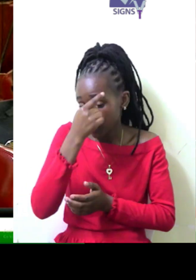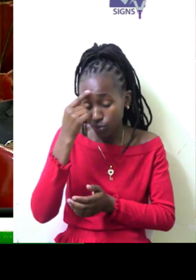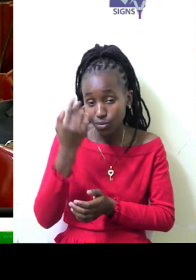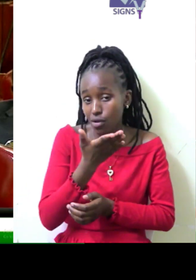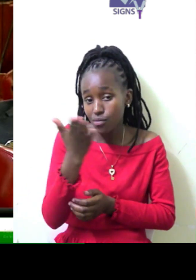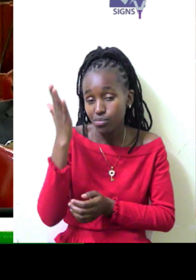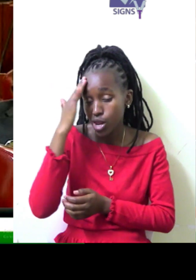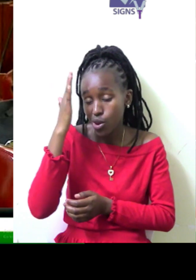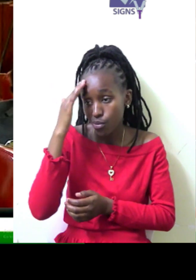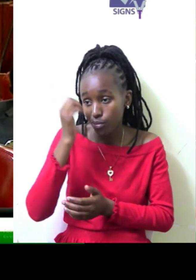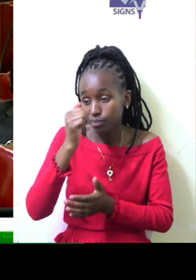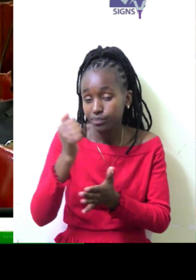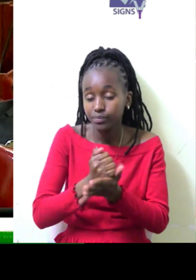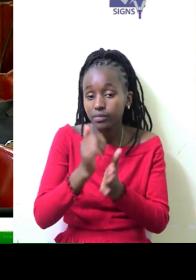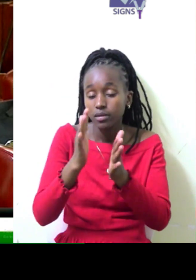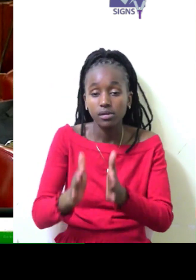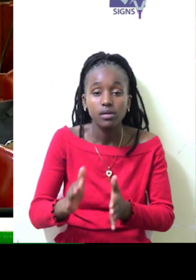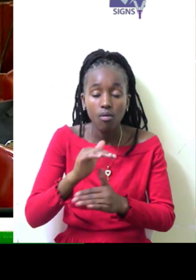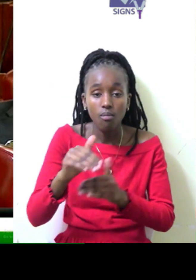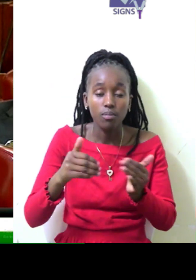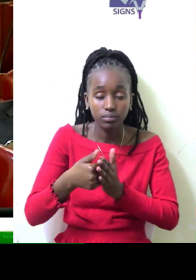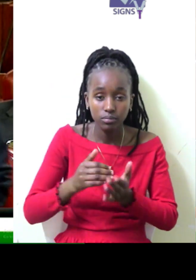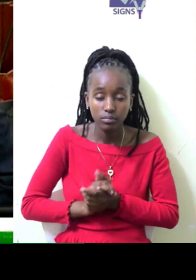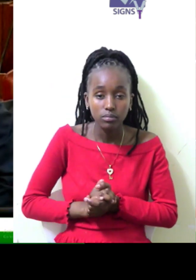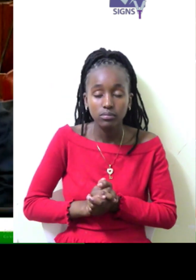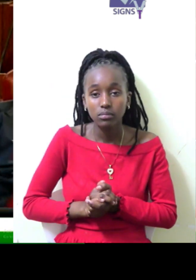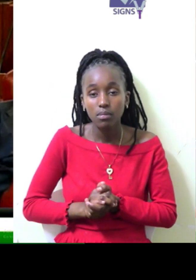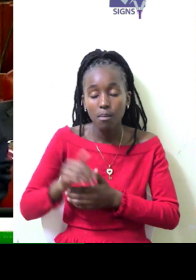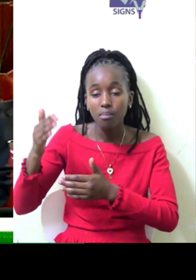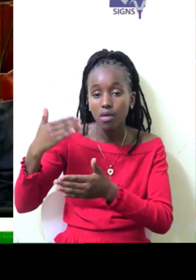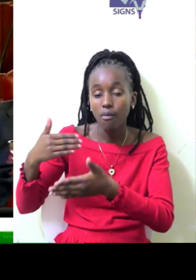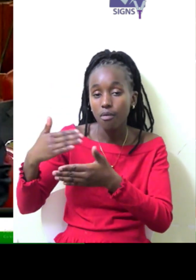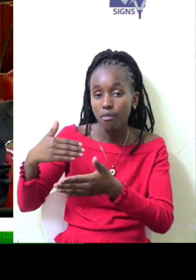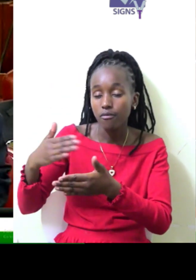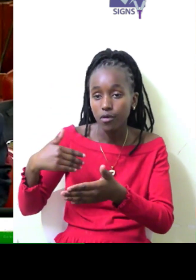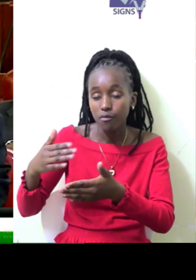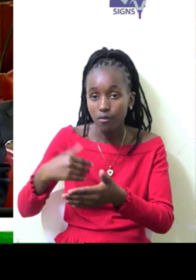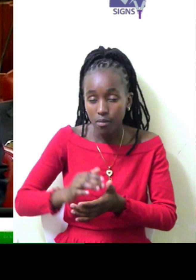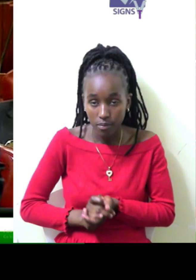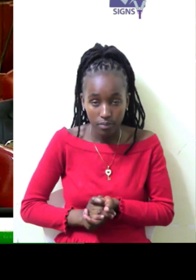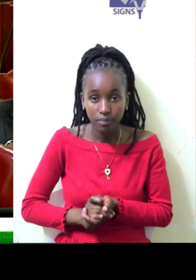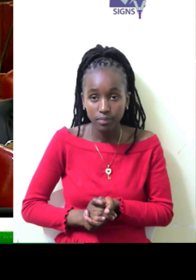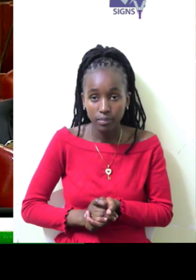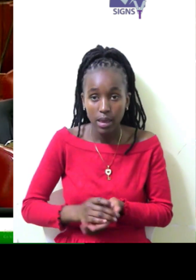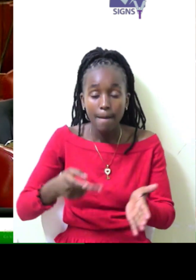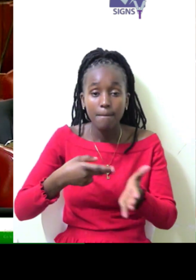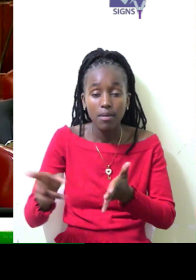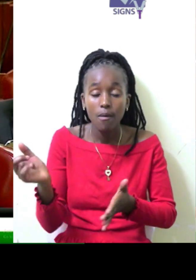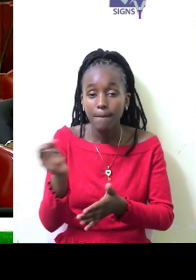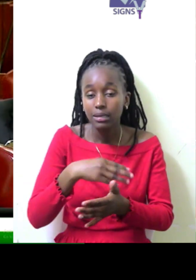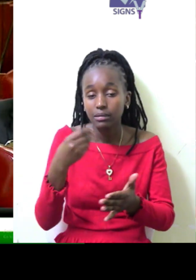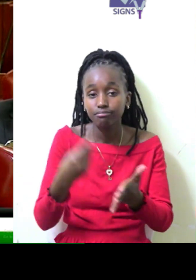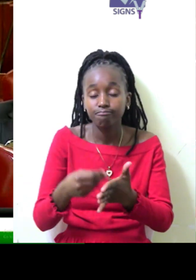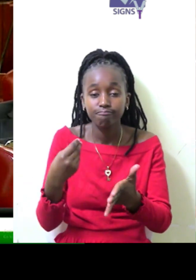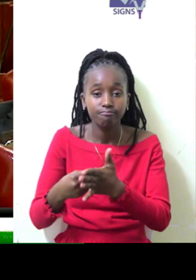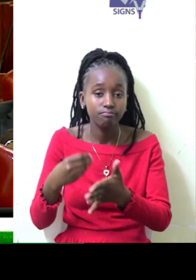officers within the institution of parliament are. Previously, Honorable Speaker, salary increment was a